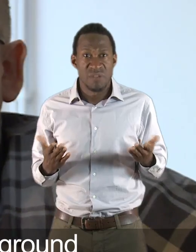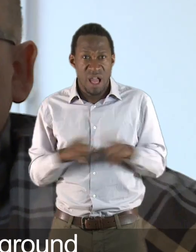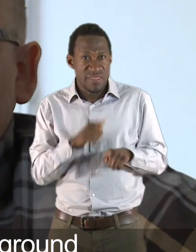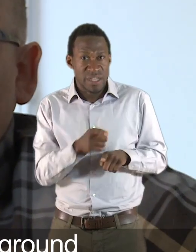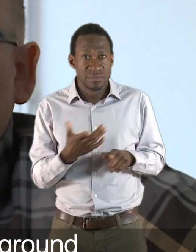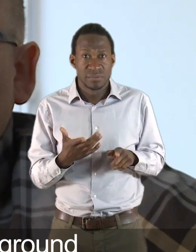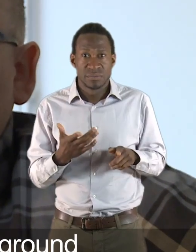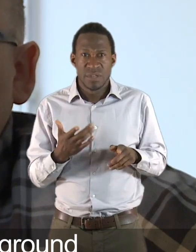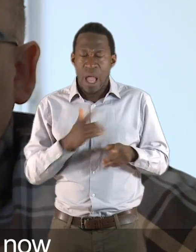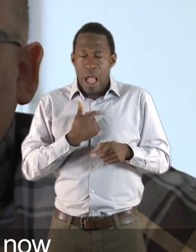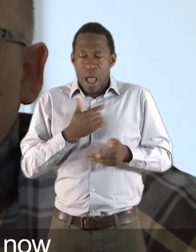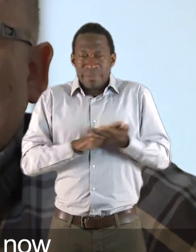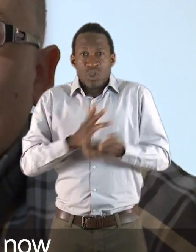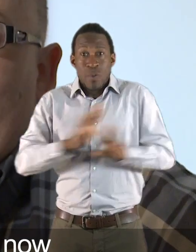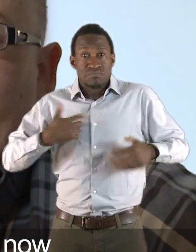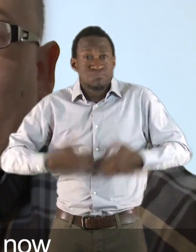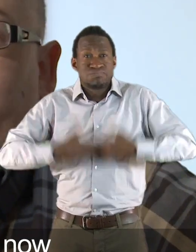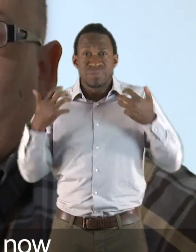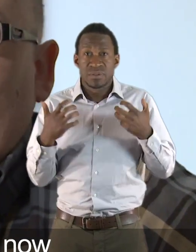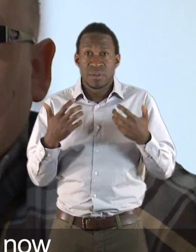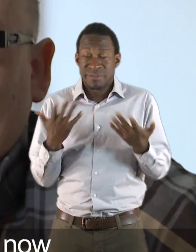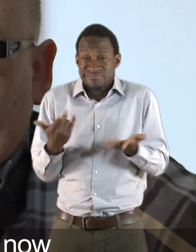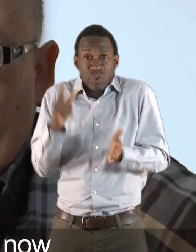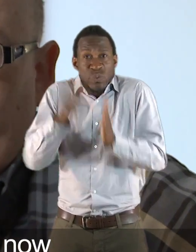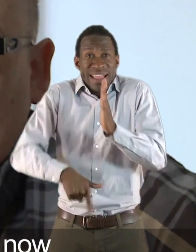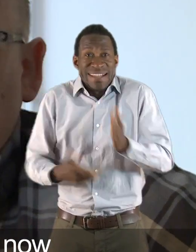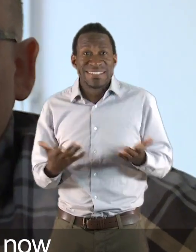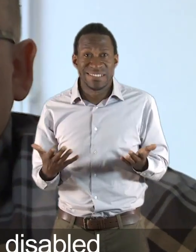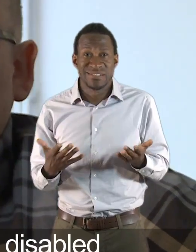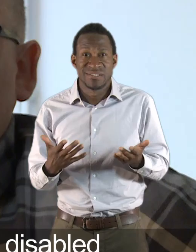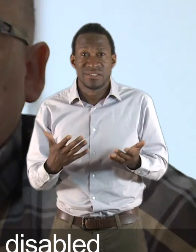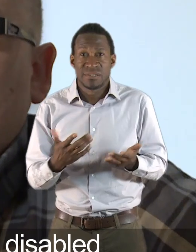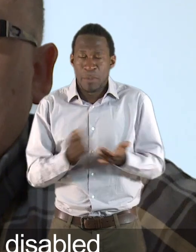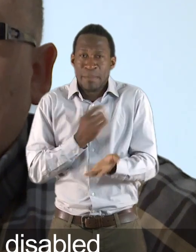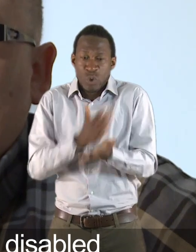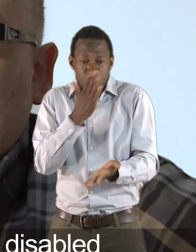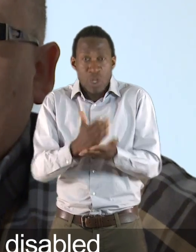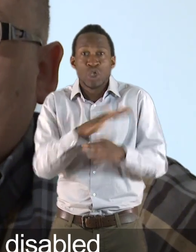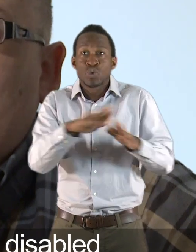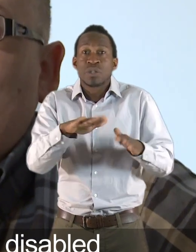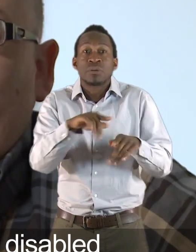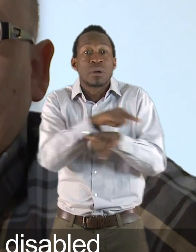I mean, I don't feel angry about it now because it's too late to feel angry about it, but I do want to make